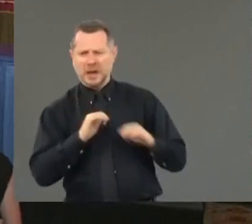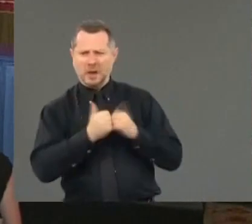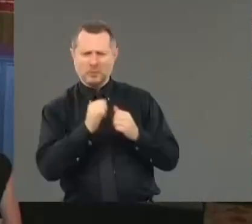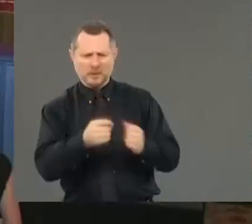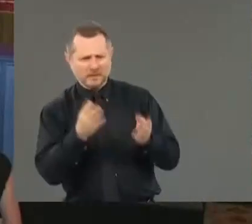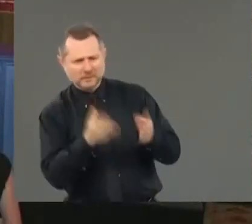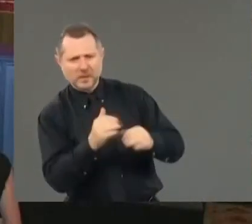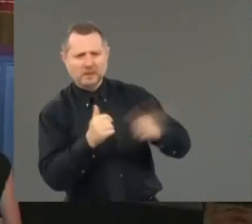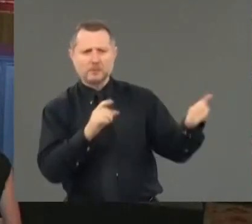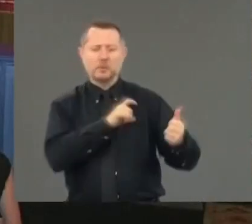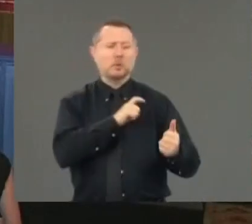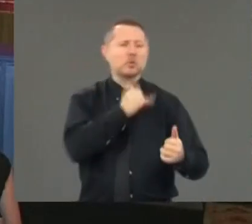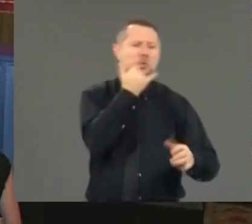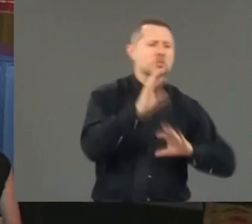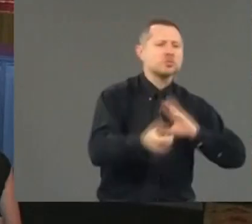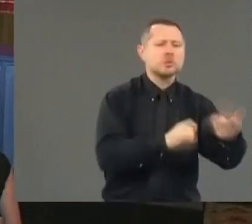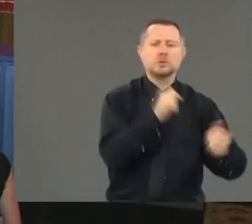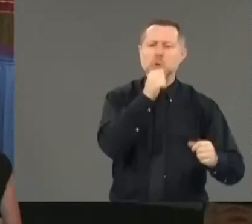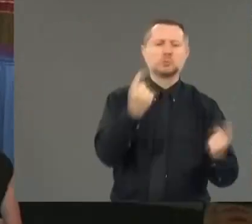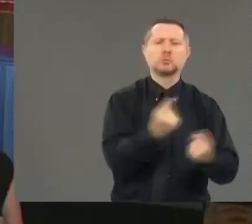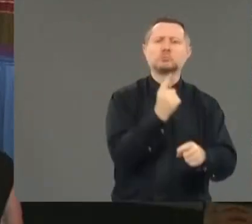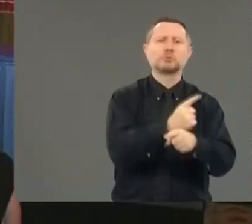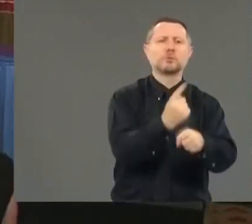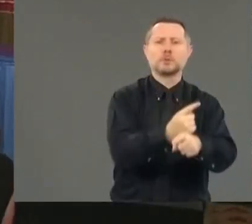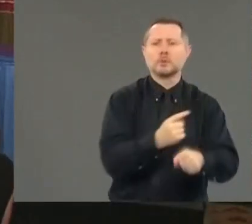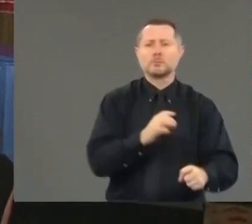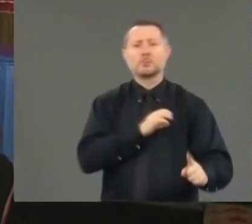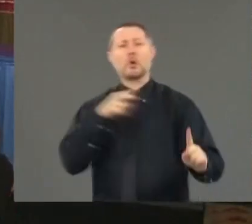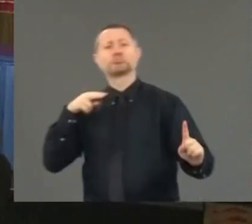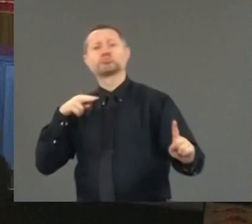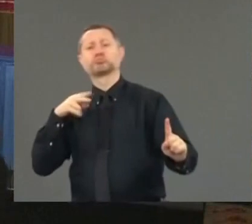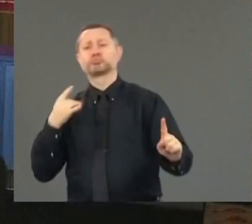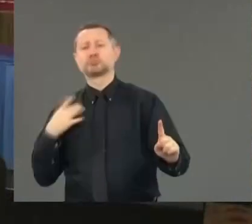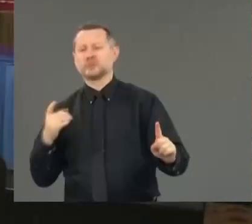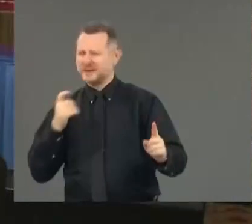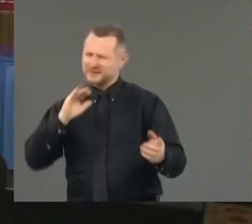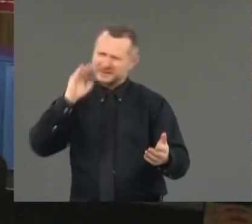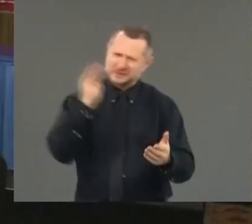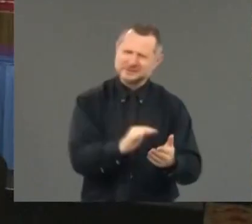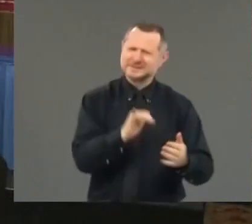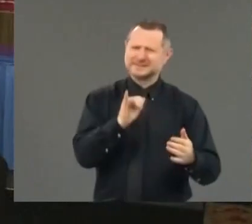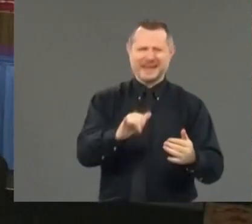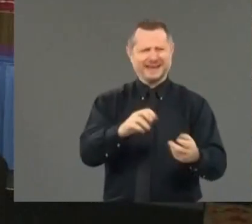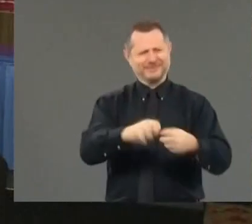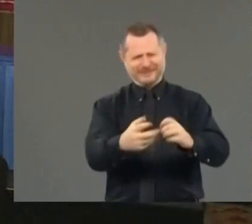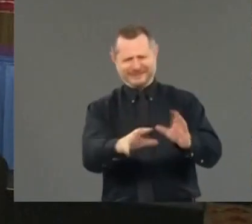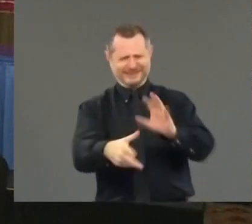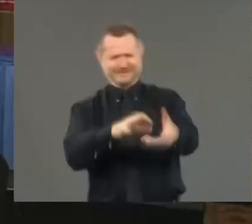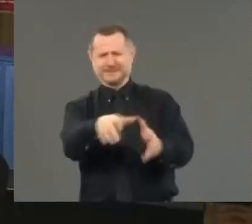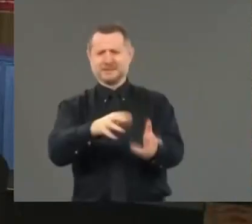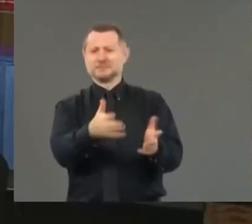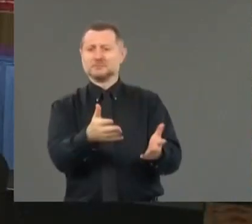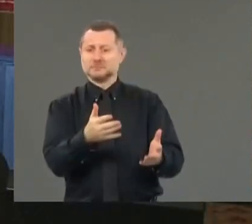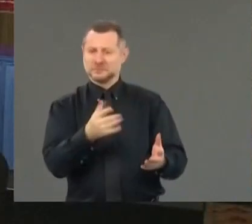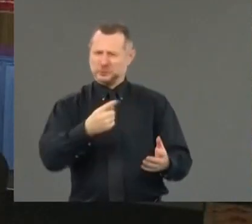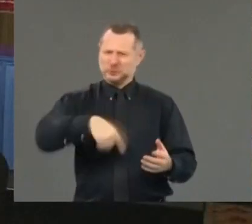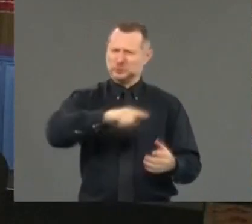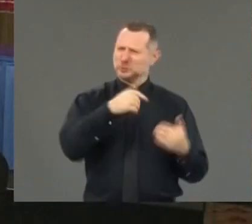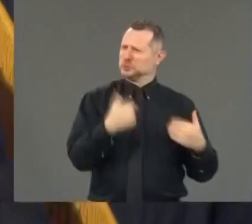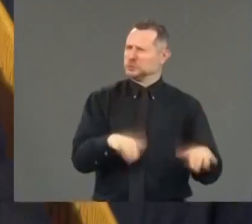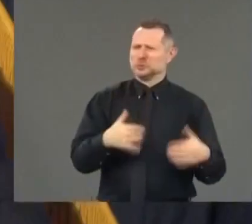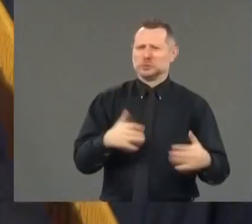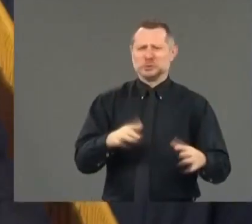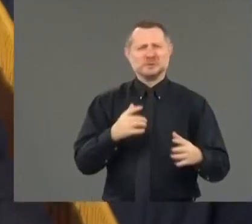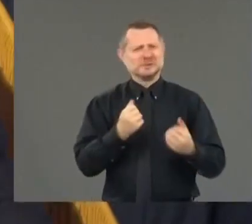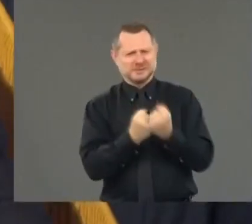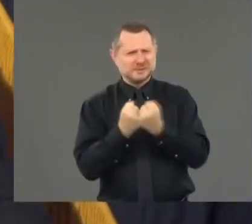protect whistleblowers and to sort of fight against this boys club mentality that a lot of protesters are talking about? Yeah, I